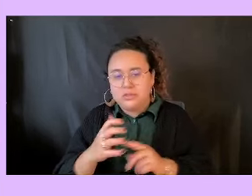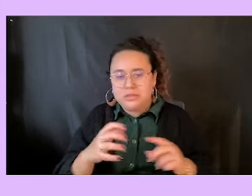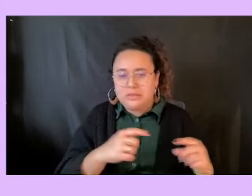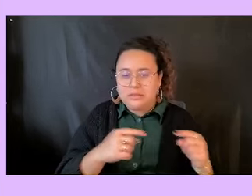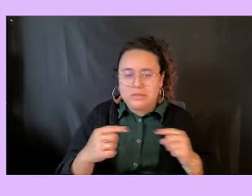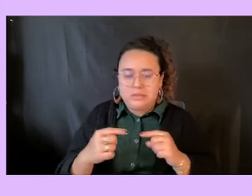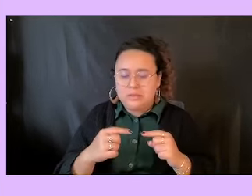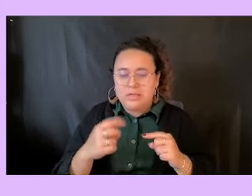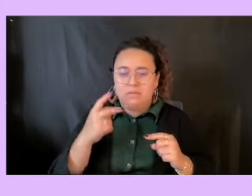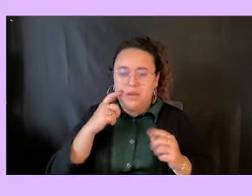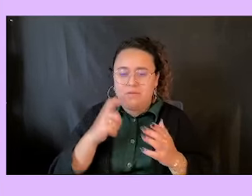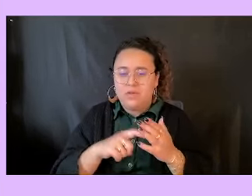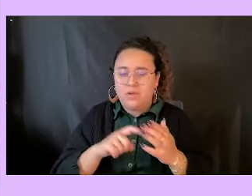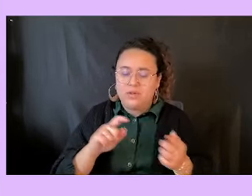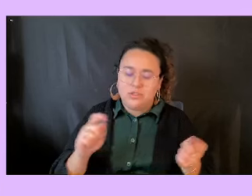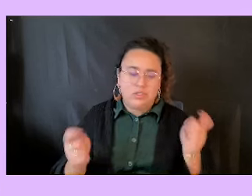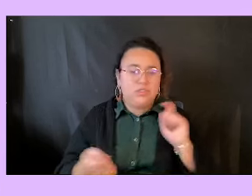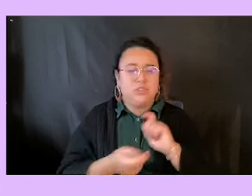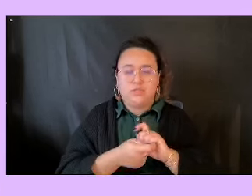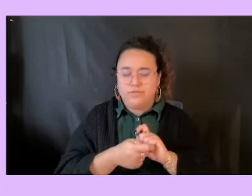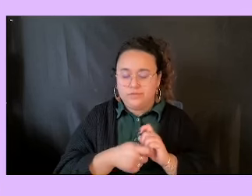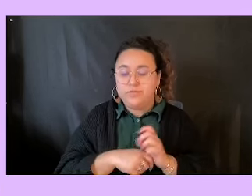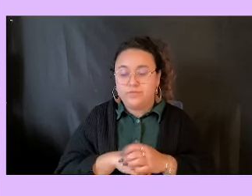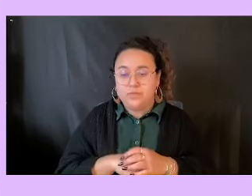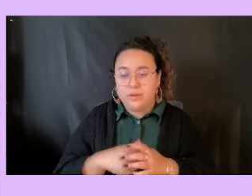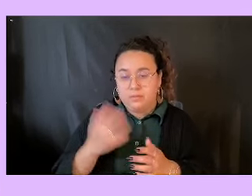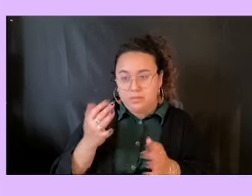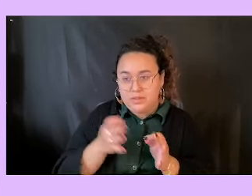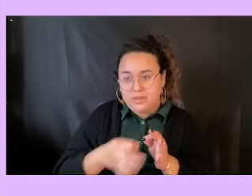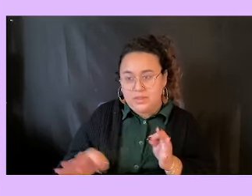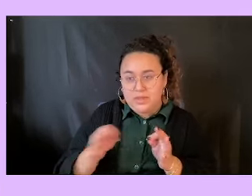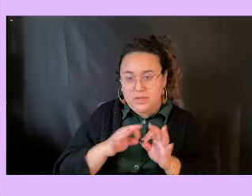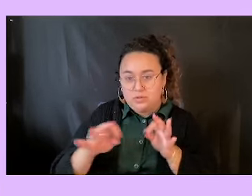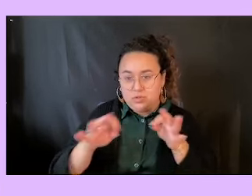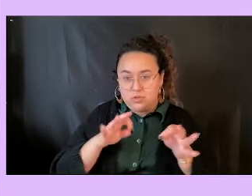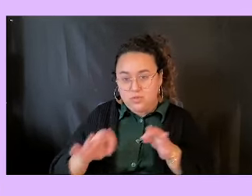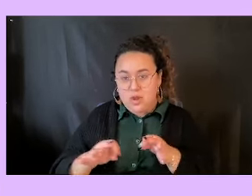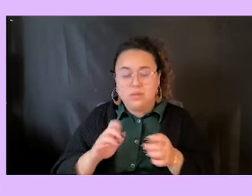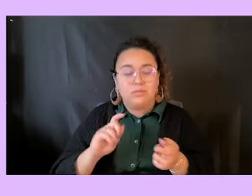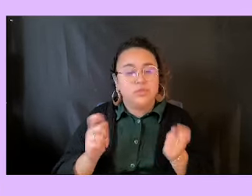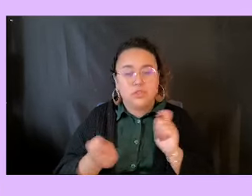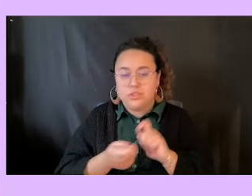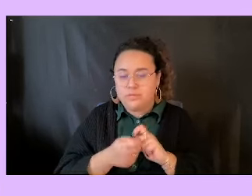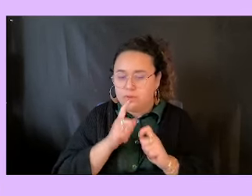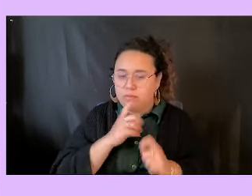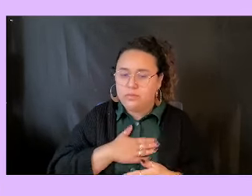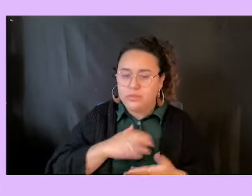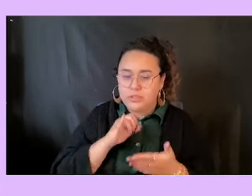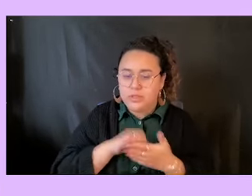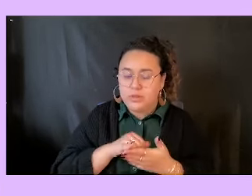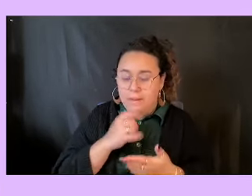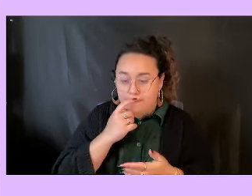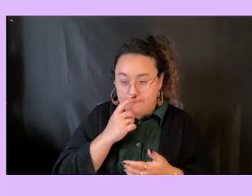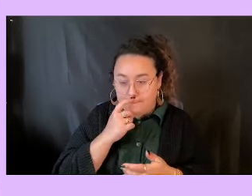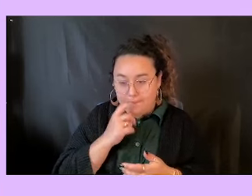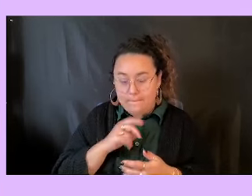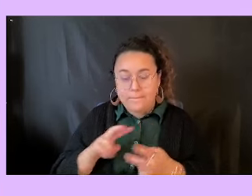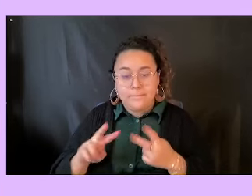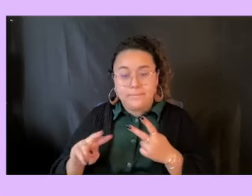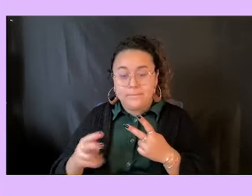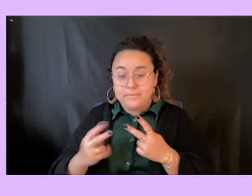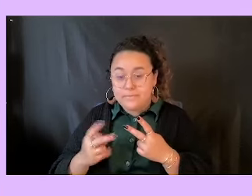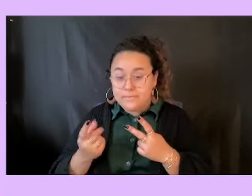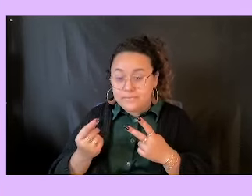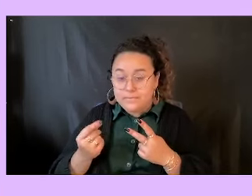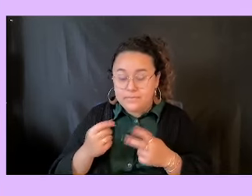dynamic shift. One, because language has shifted, so I appreciate that. But two,